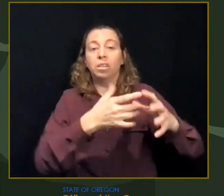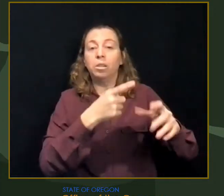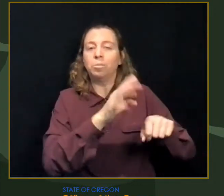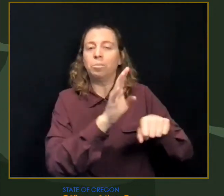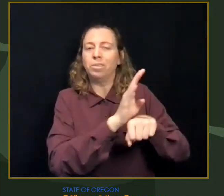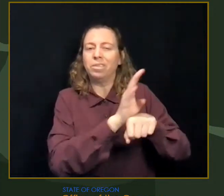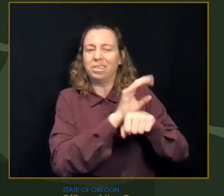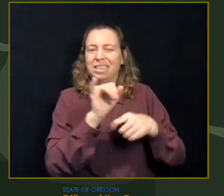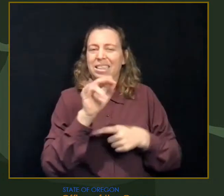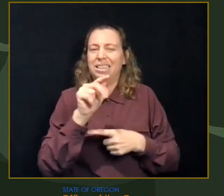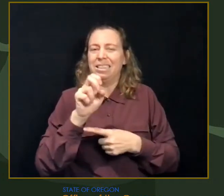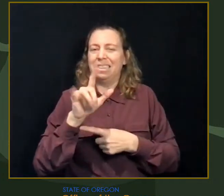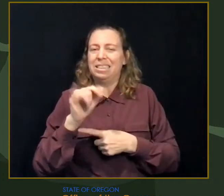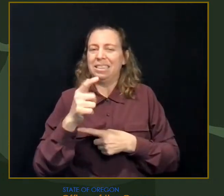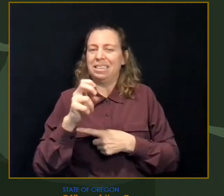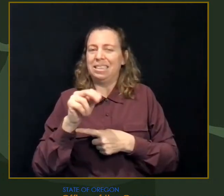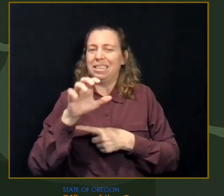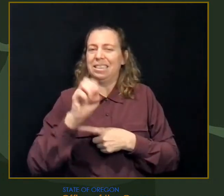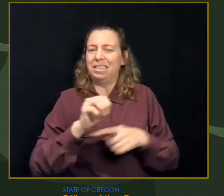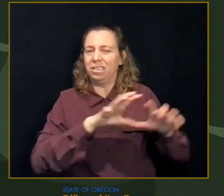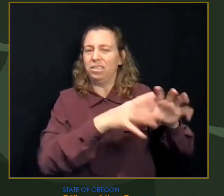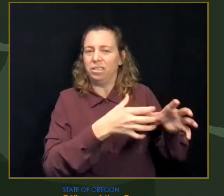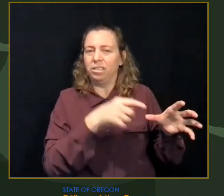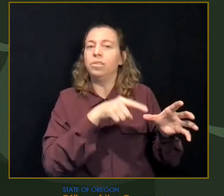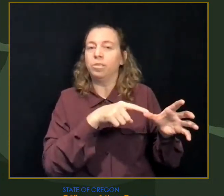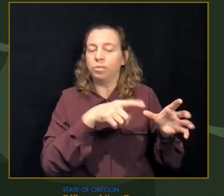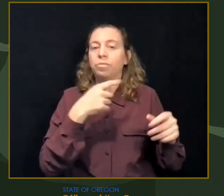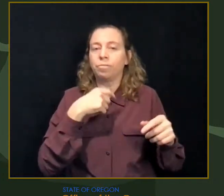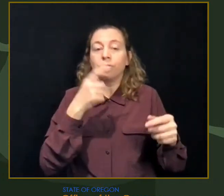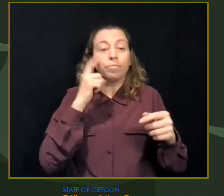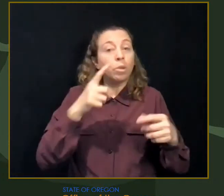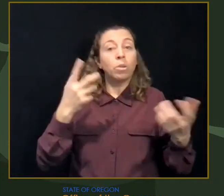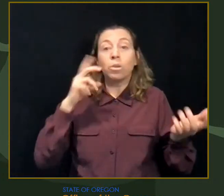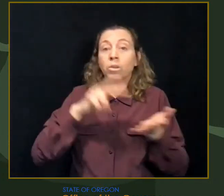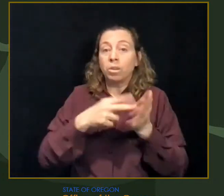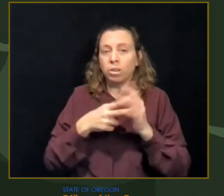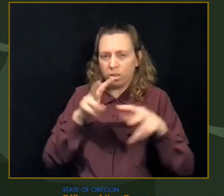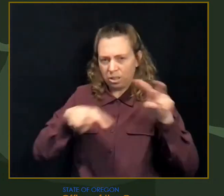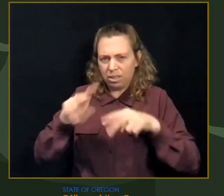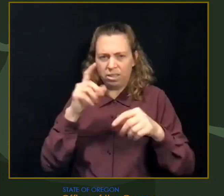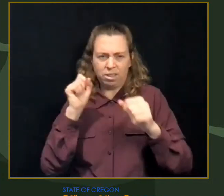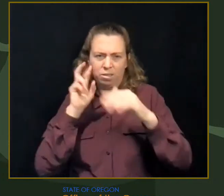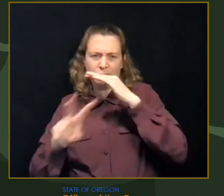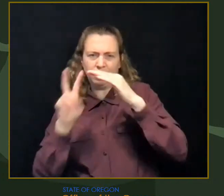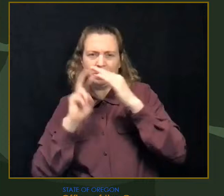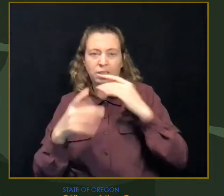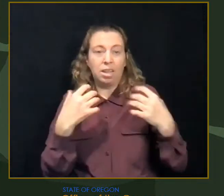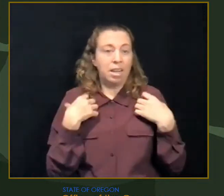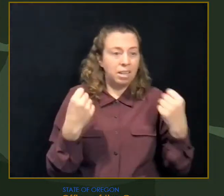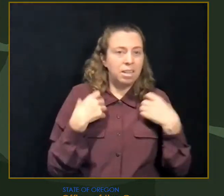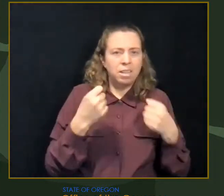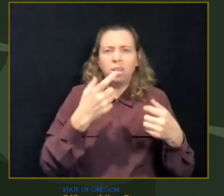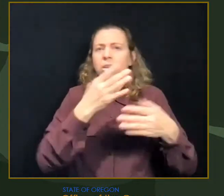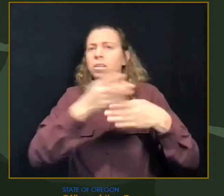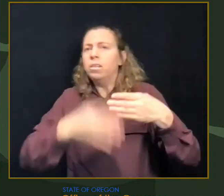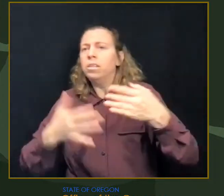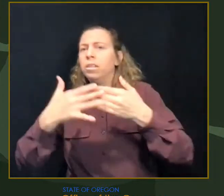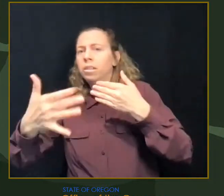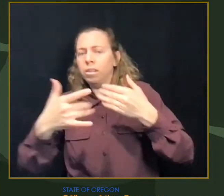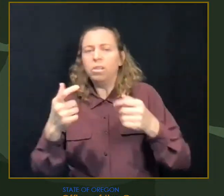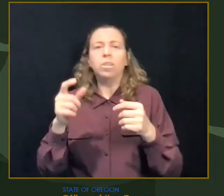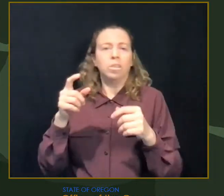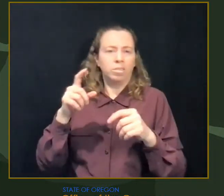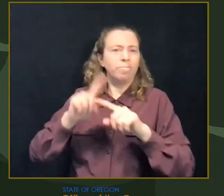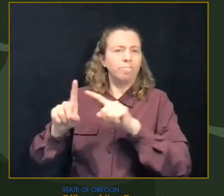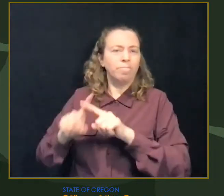operational outcomes. Compared to other states, the efforts made by Oregonians during this past year has been very effective at limiting the impacts of